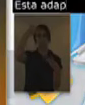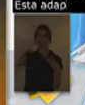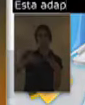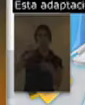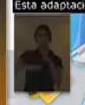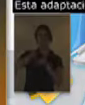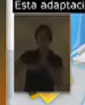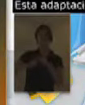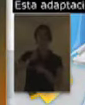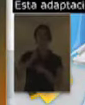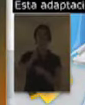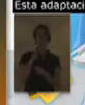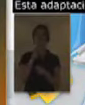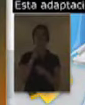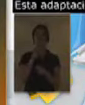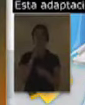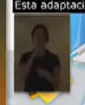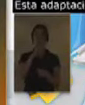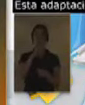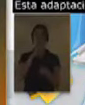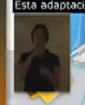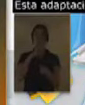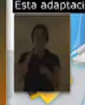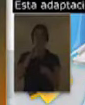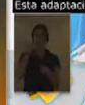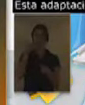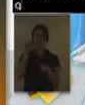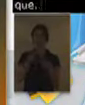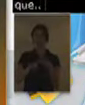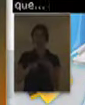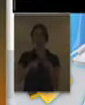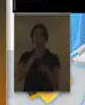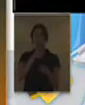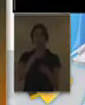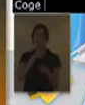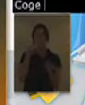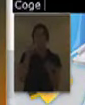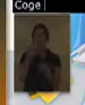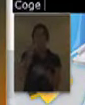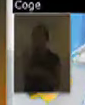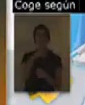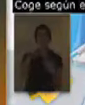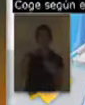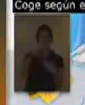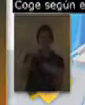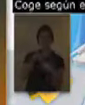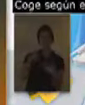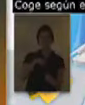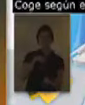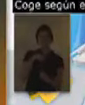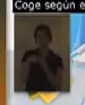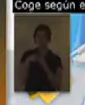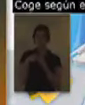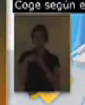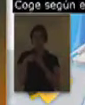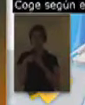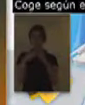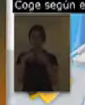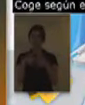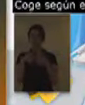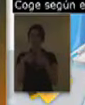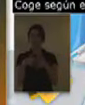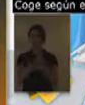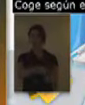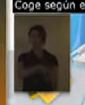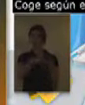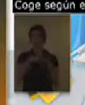This adaptation of the interfaces, well, what's interesting about the prototype is that you take the user's profile, and